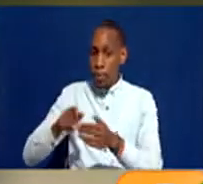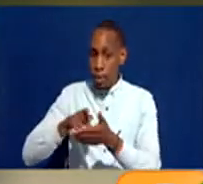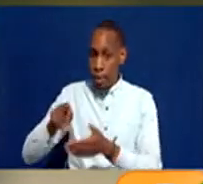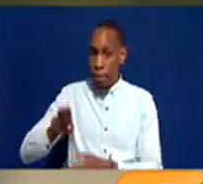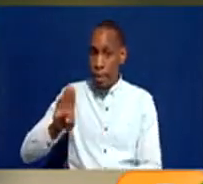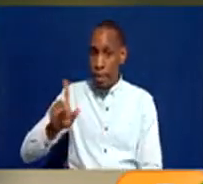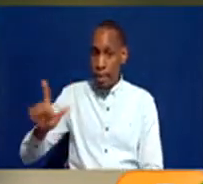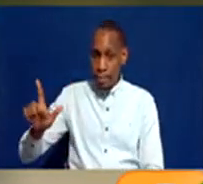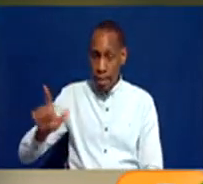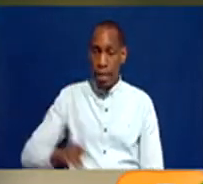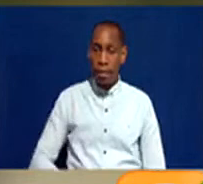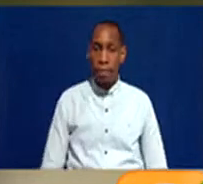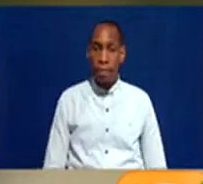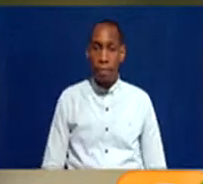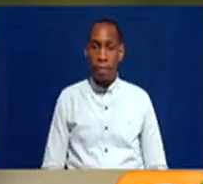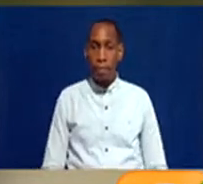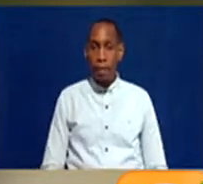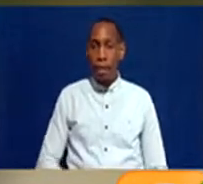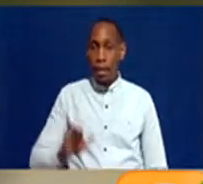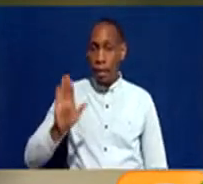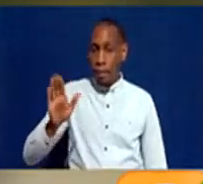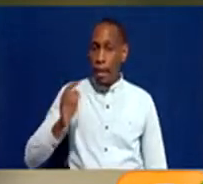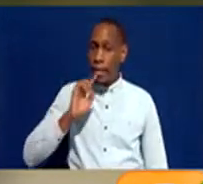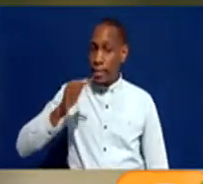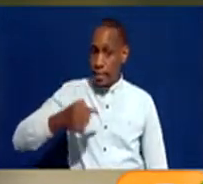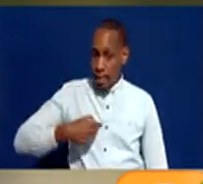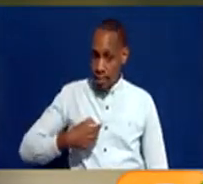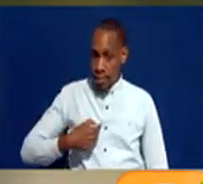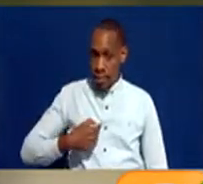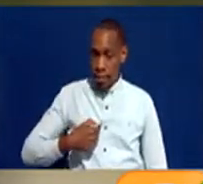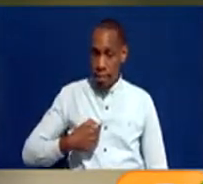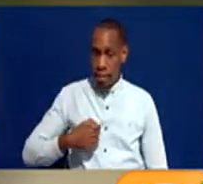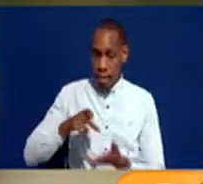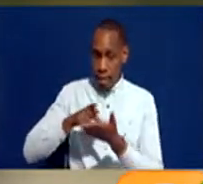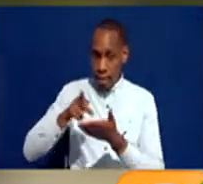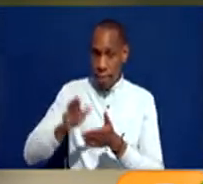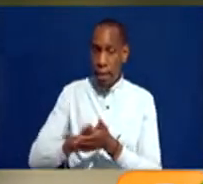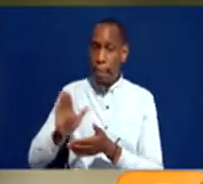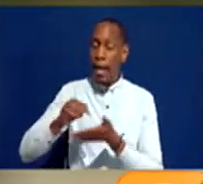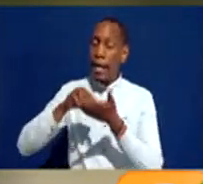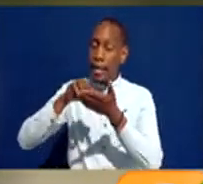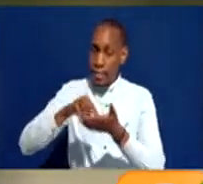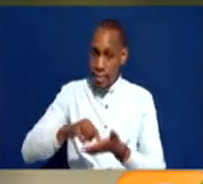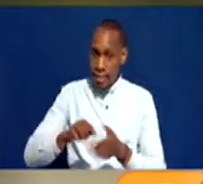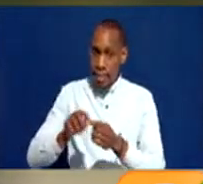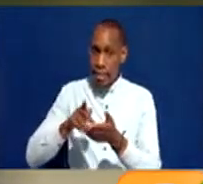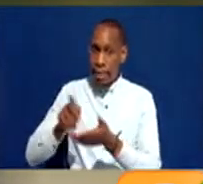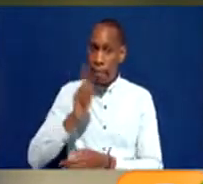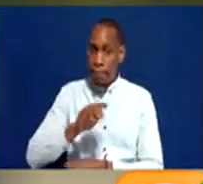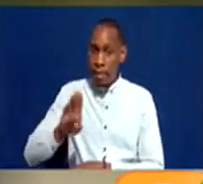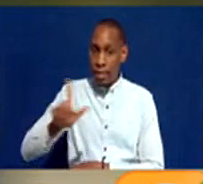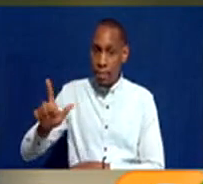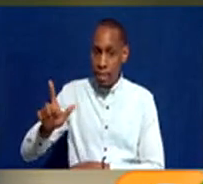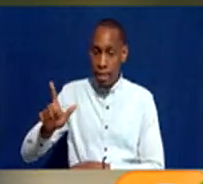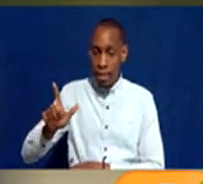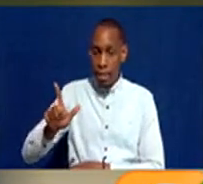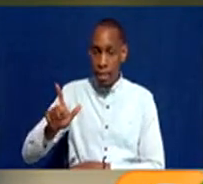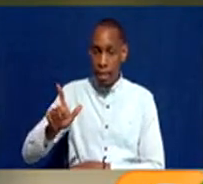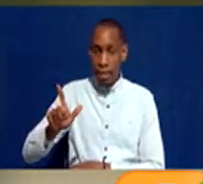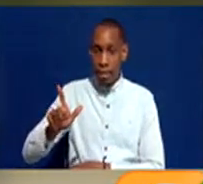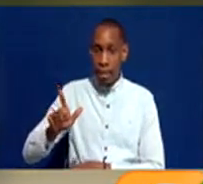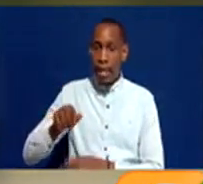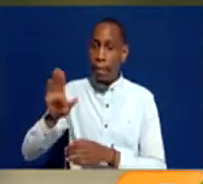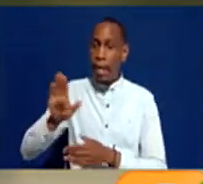the bill. Then he told me that I paid the bill. He insisted, of which I paid the bill. I don't know the reason why he